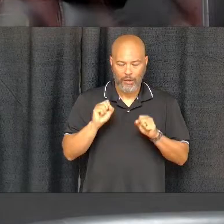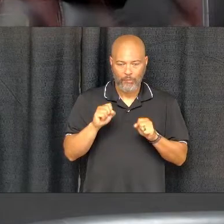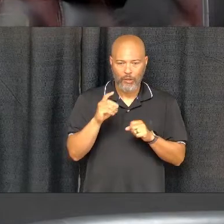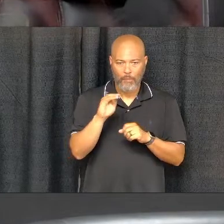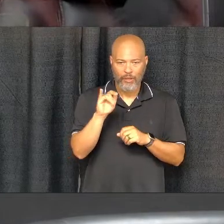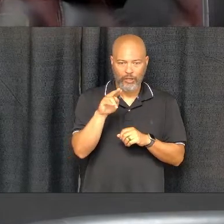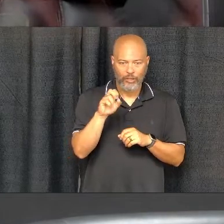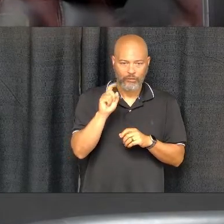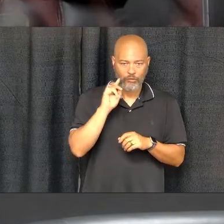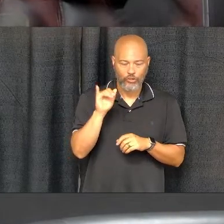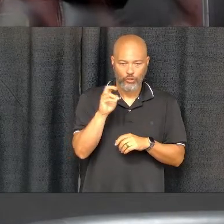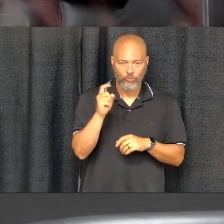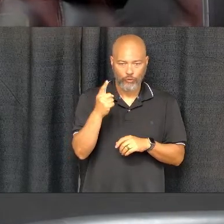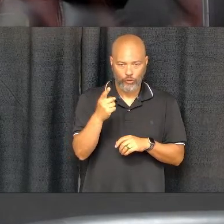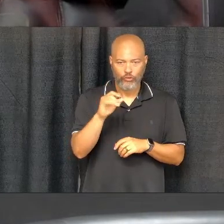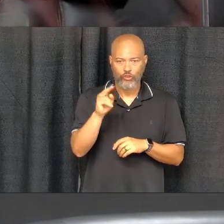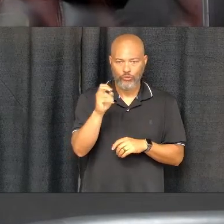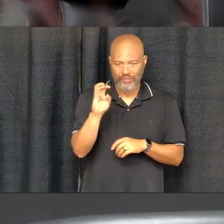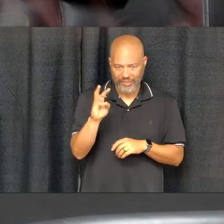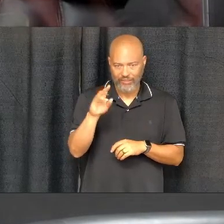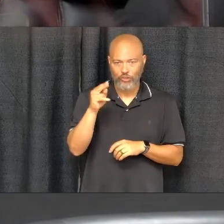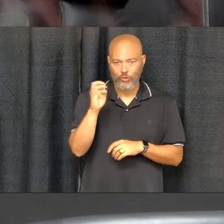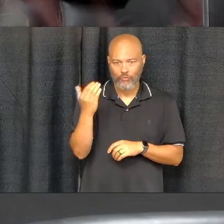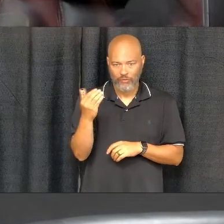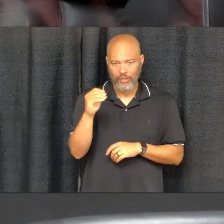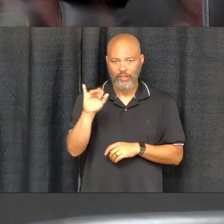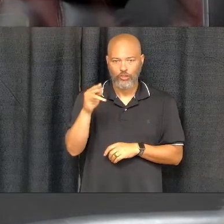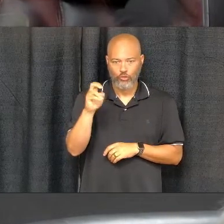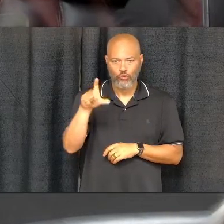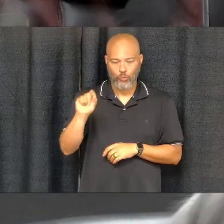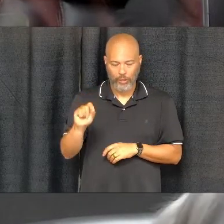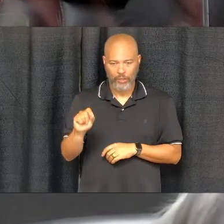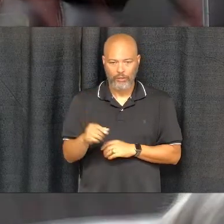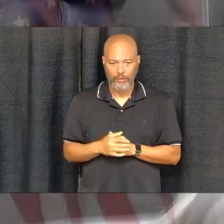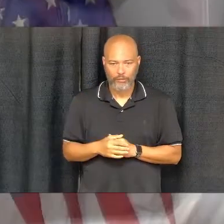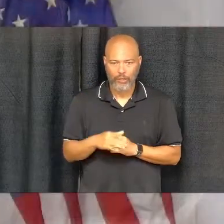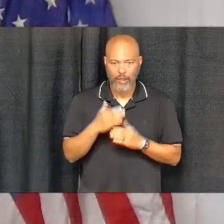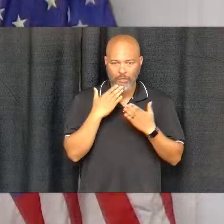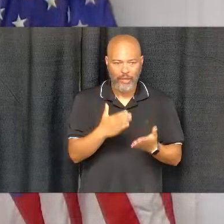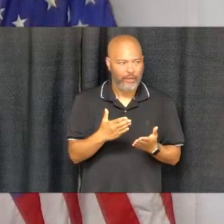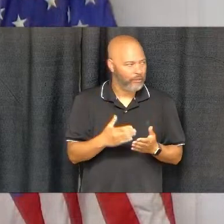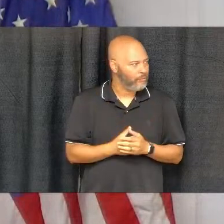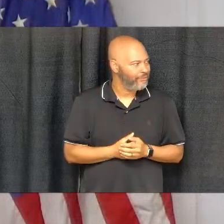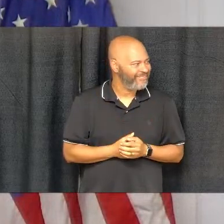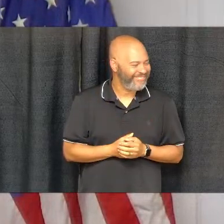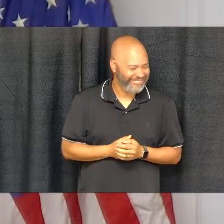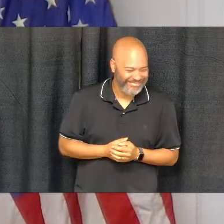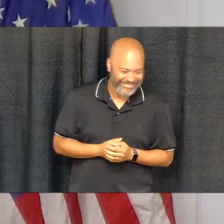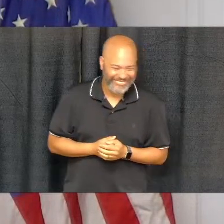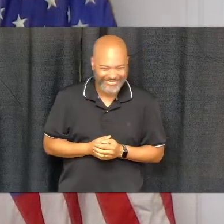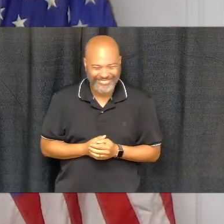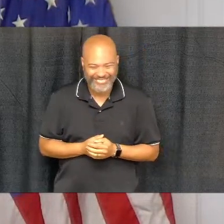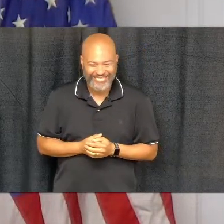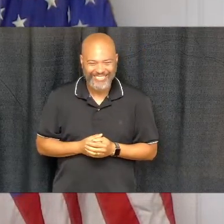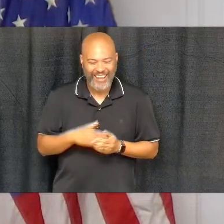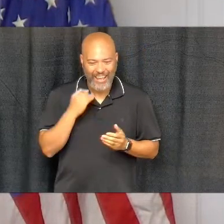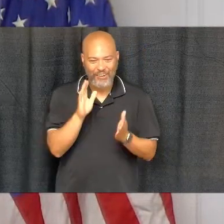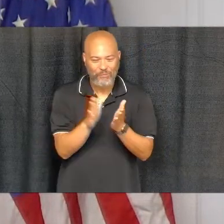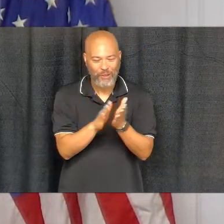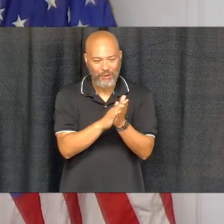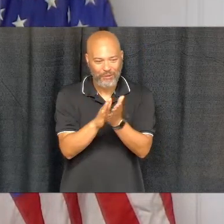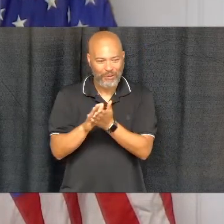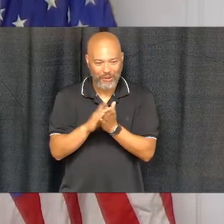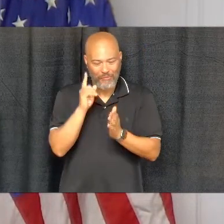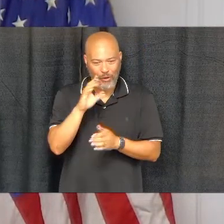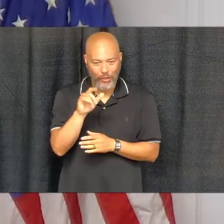from June 1st, June 6th, June 15th, and June 20th. Thank you, Madam Clerk. Good job, Mike. And a round of applause for